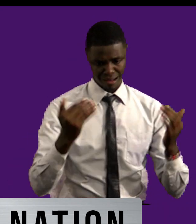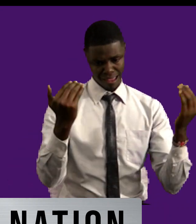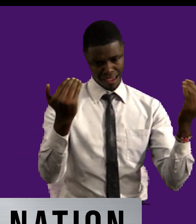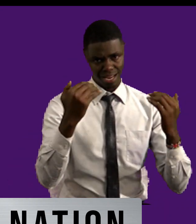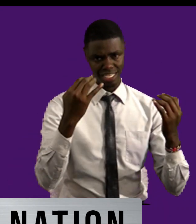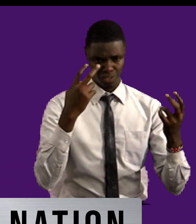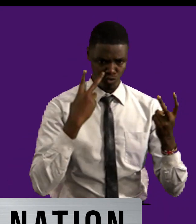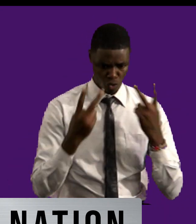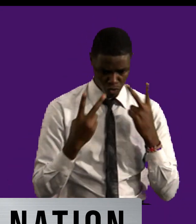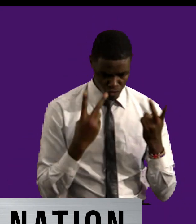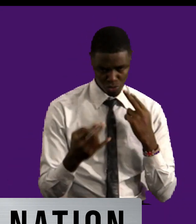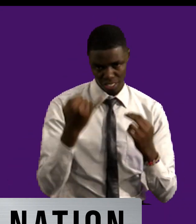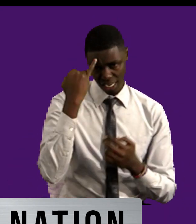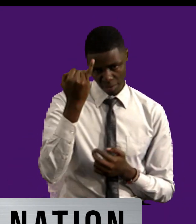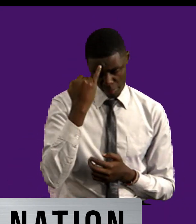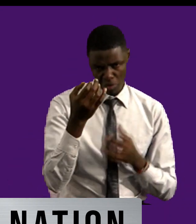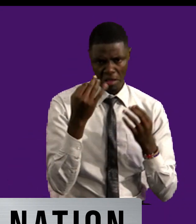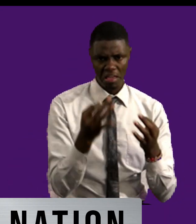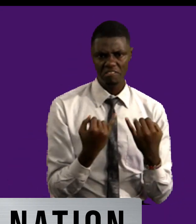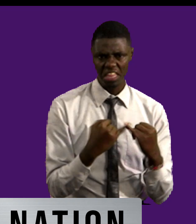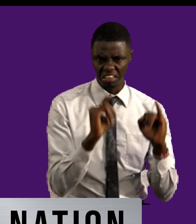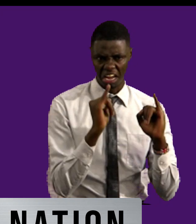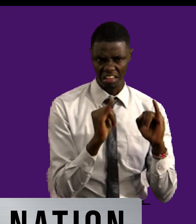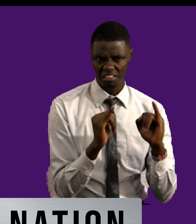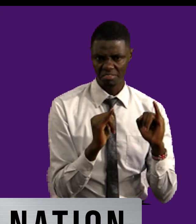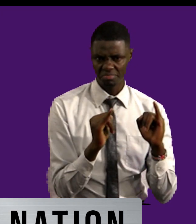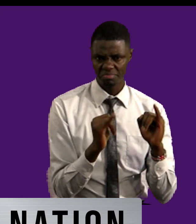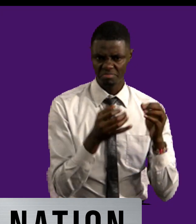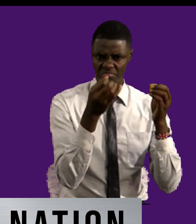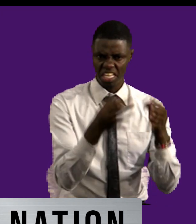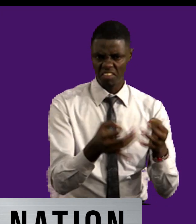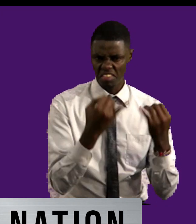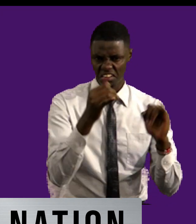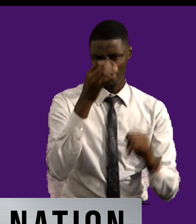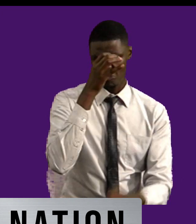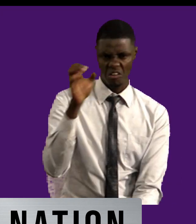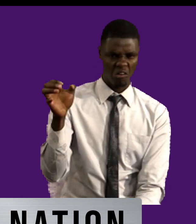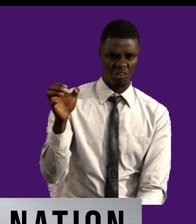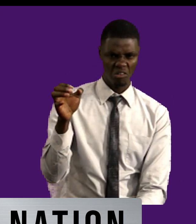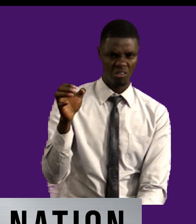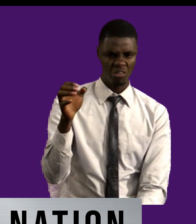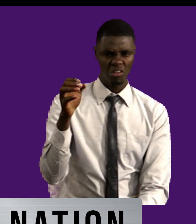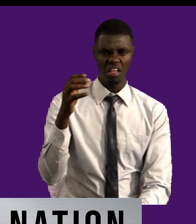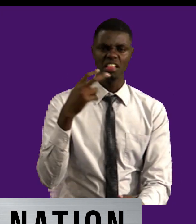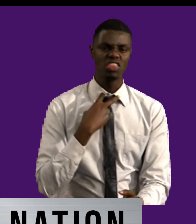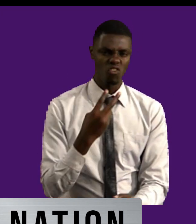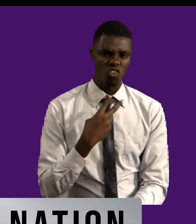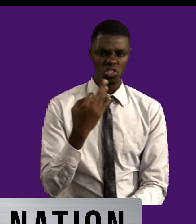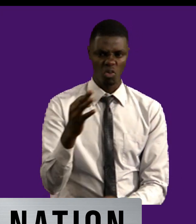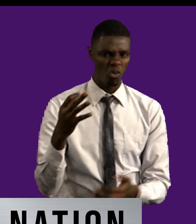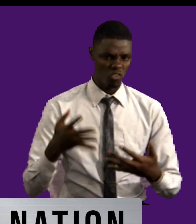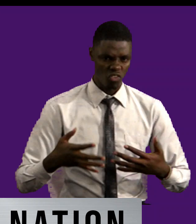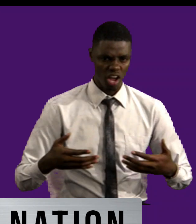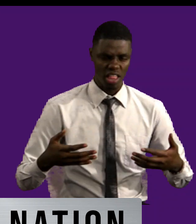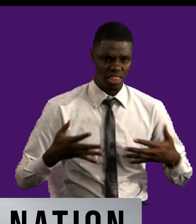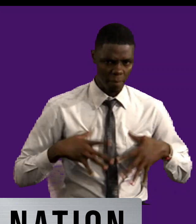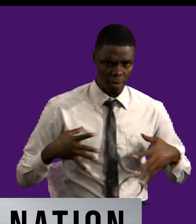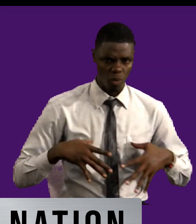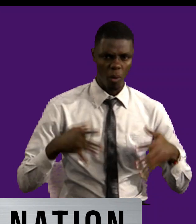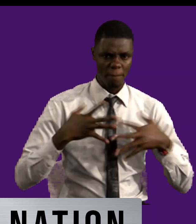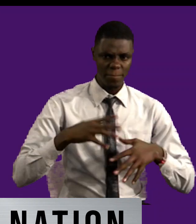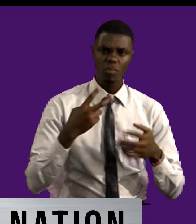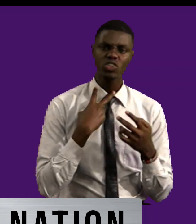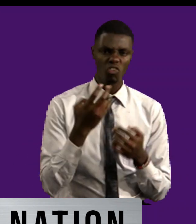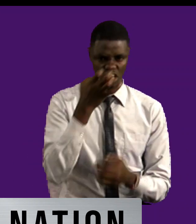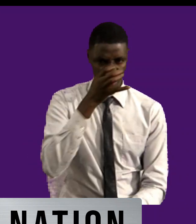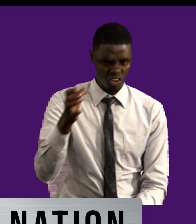for views. If they try to ignore the voice of Mwananchi, the people's